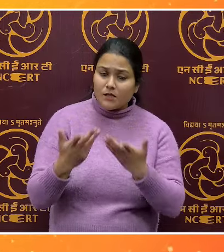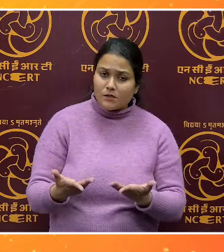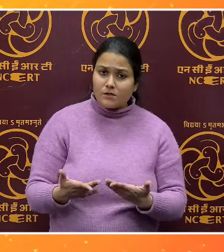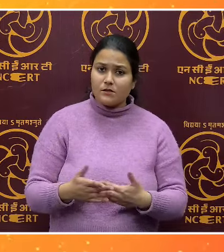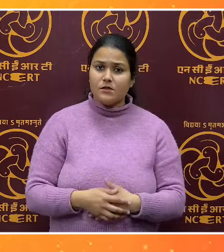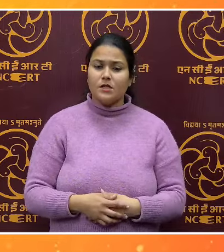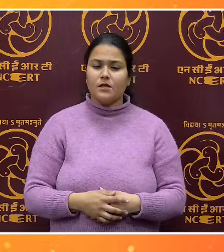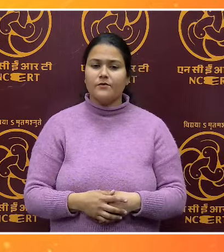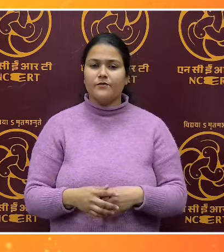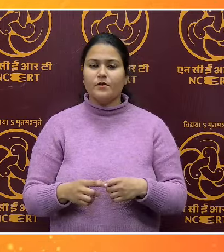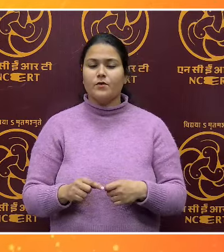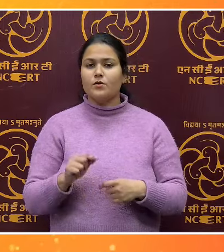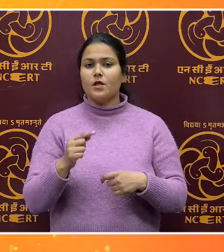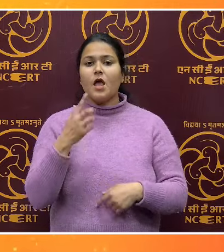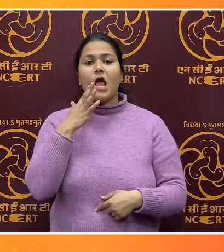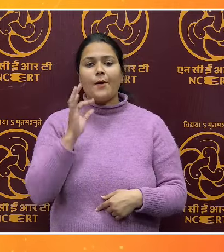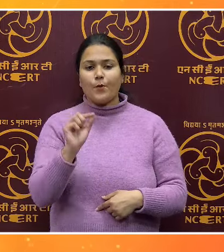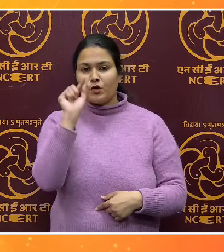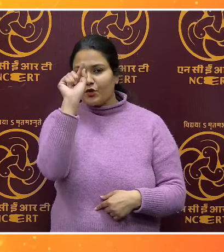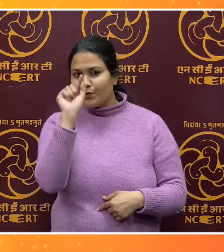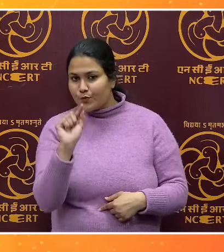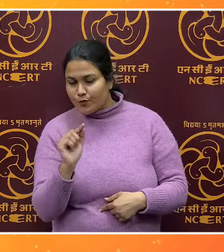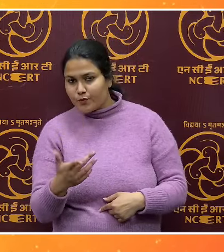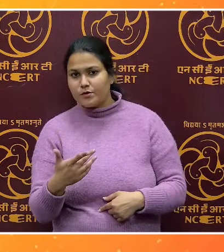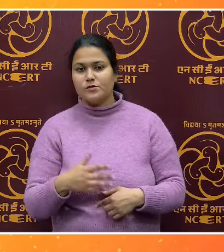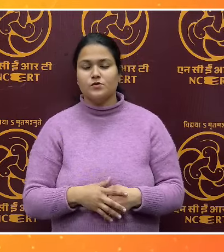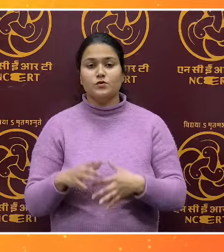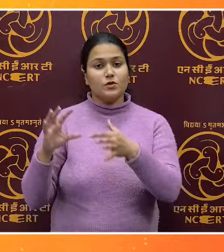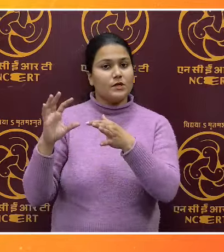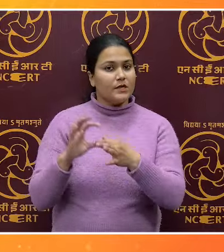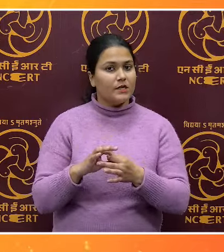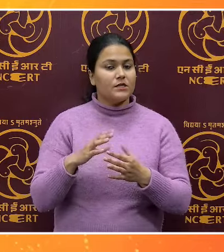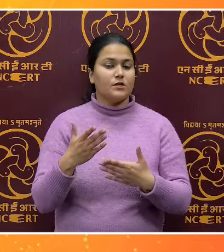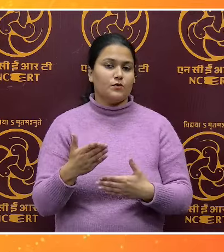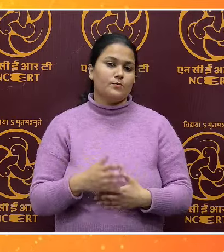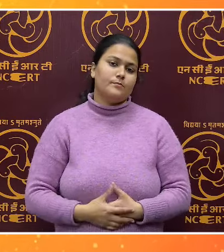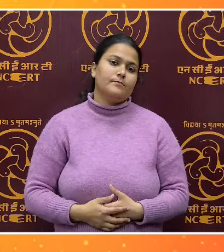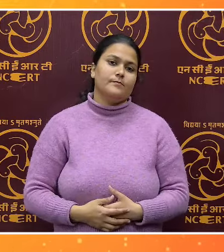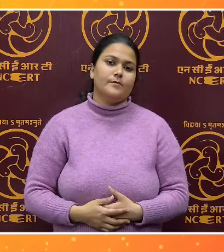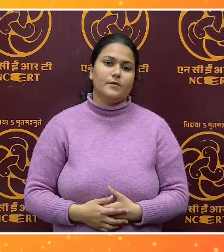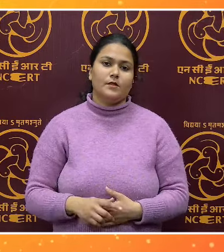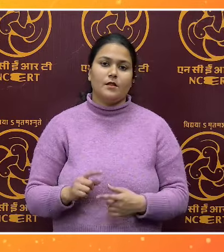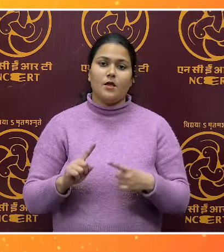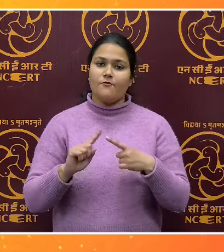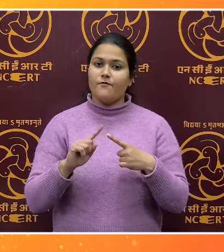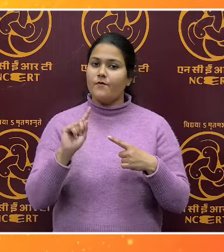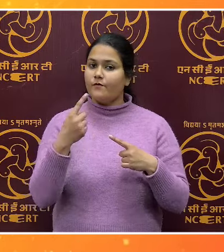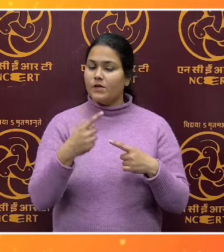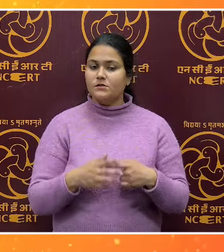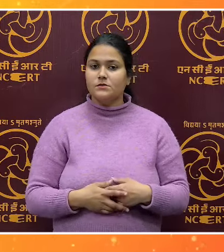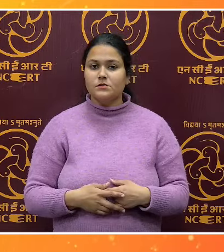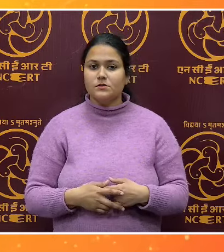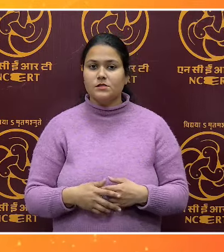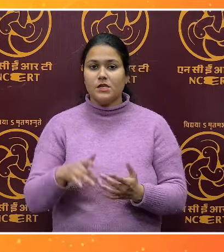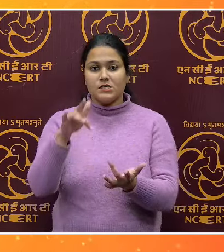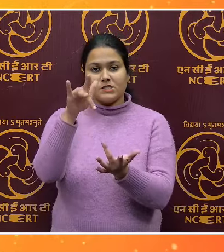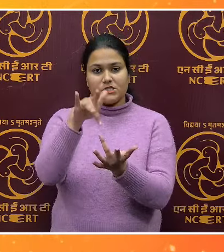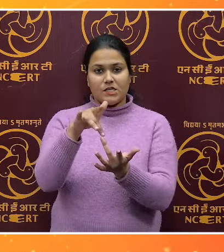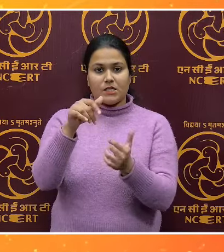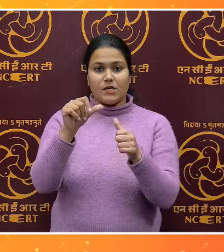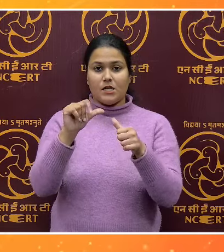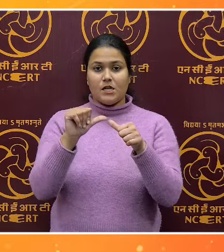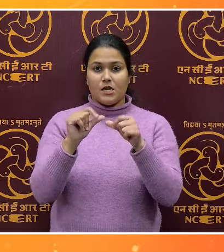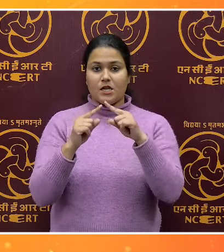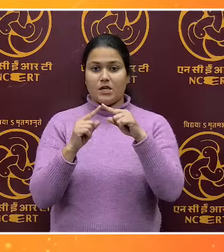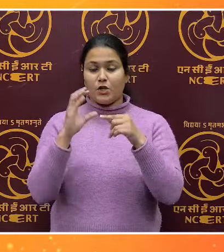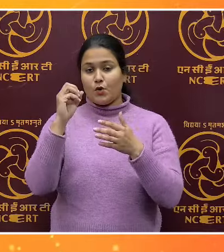key terms related to the coordination compounds. First, we are coming on central atom or ion.